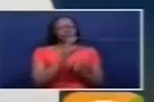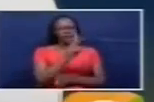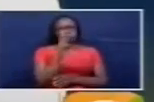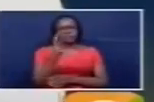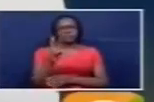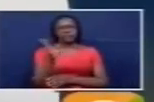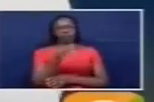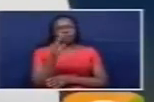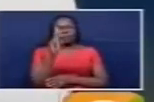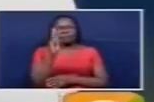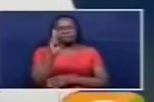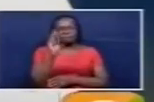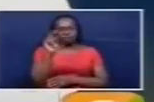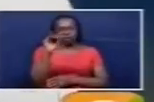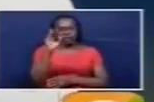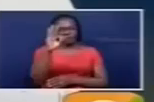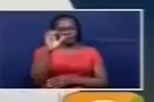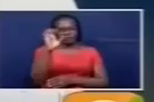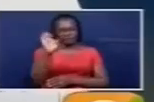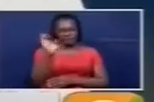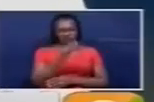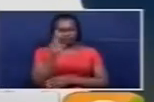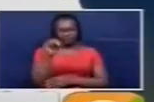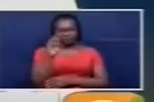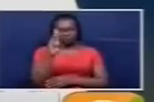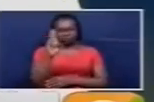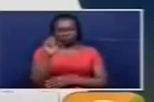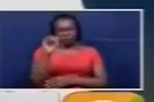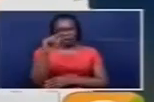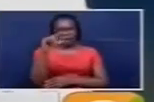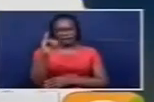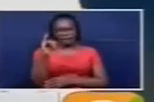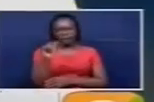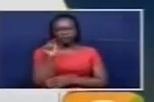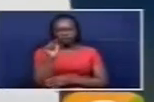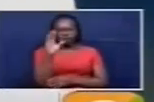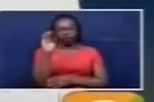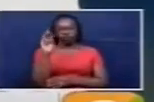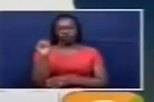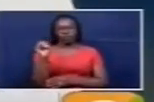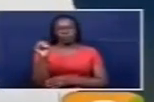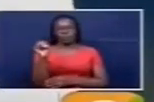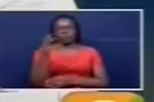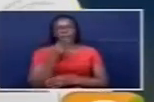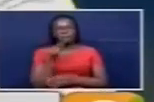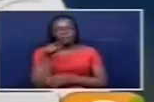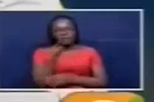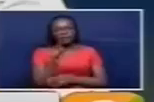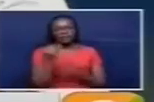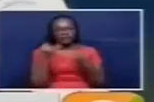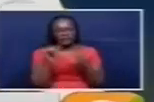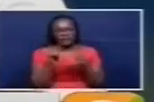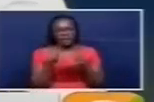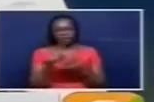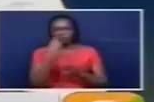www.bonifacemwangi.com, and I'm saying, go interrogate my policies. I'm going to knock doors. I'm going to come to every single person's parents and speak to them. So ask me what I'm